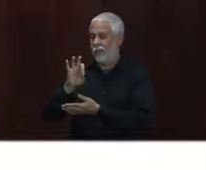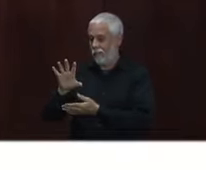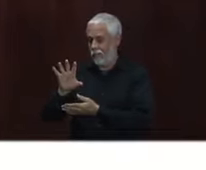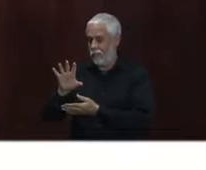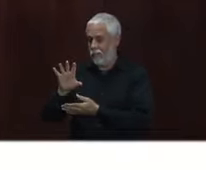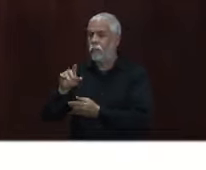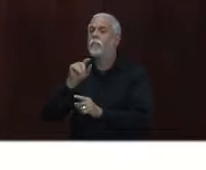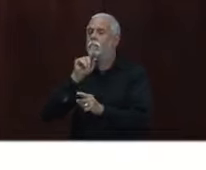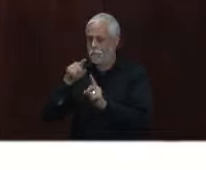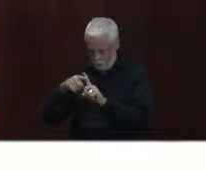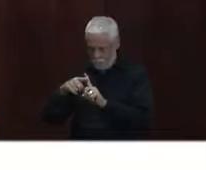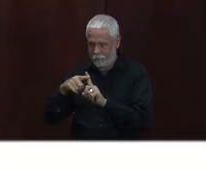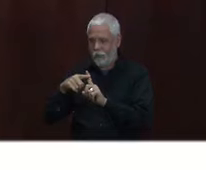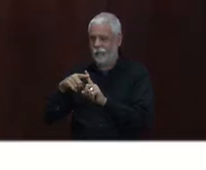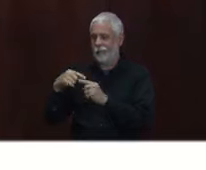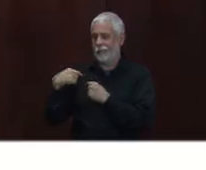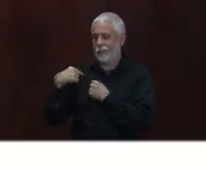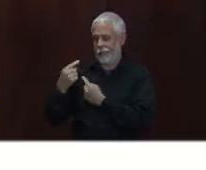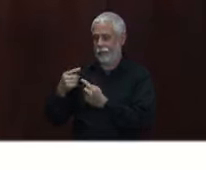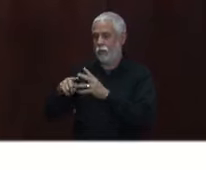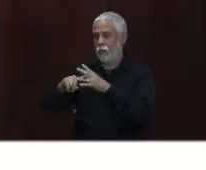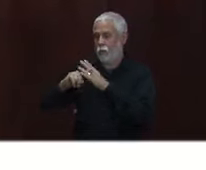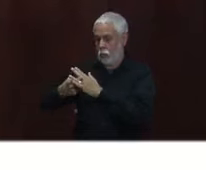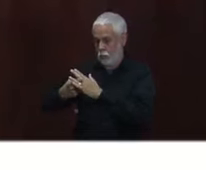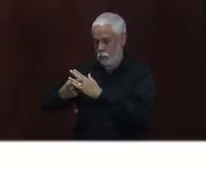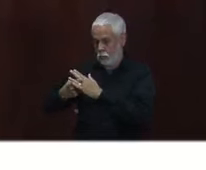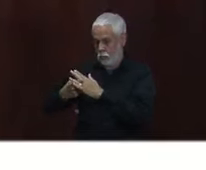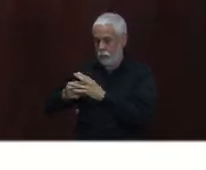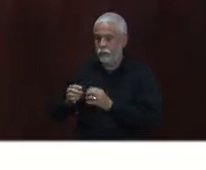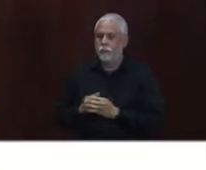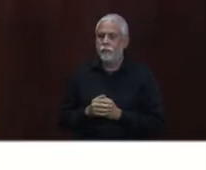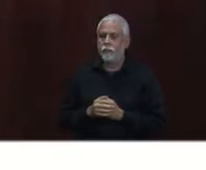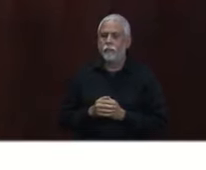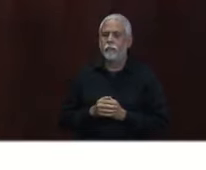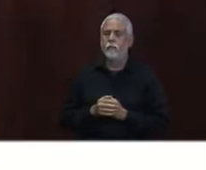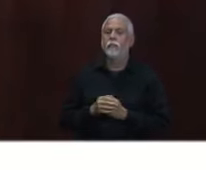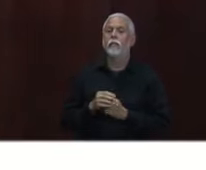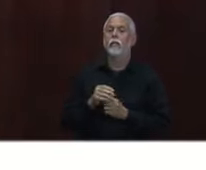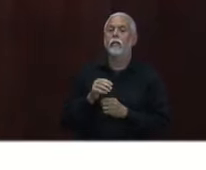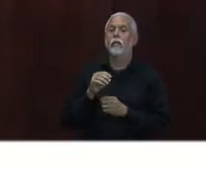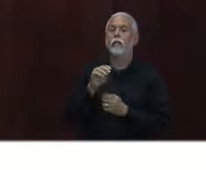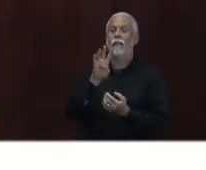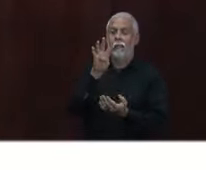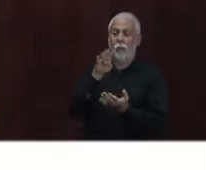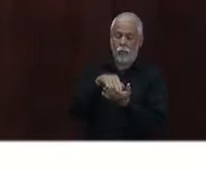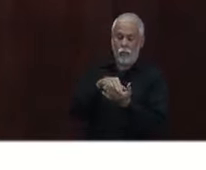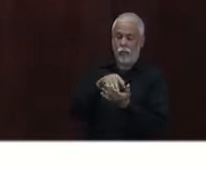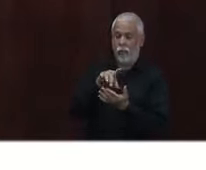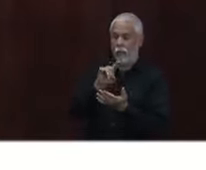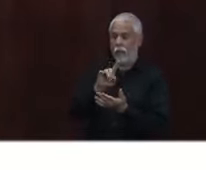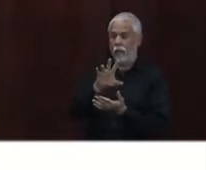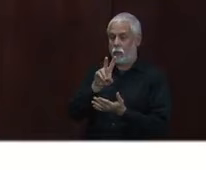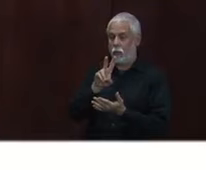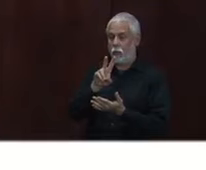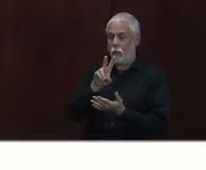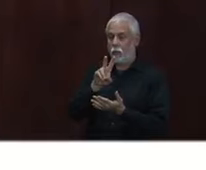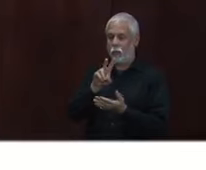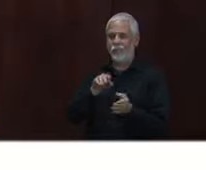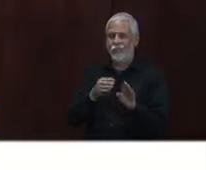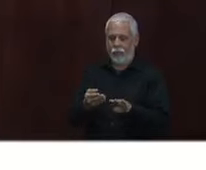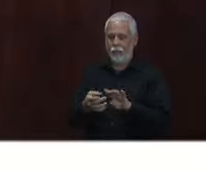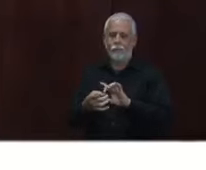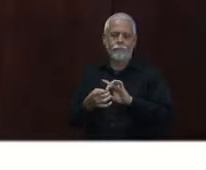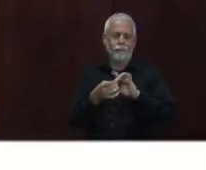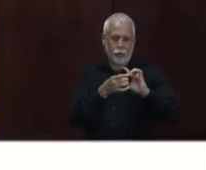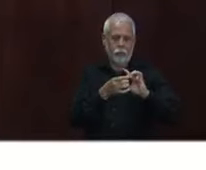317,495 confirmed cases since the start, with 4,852 COVID-related